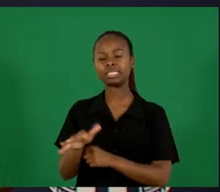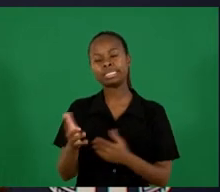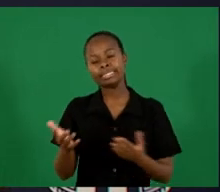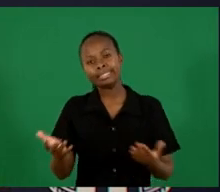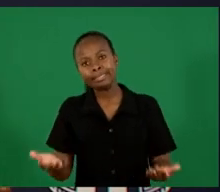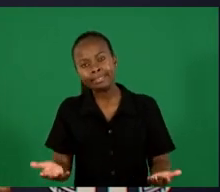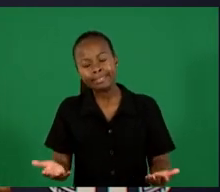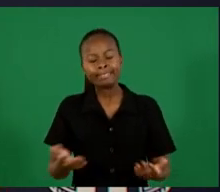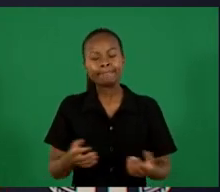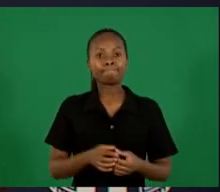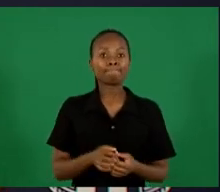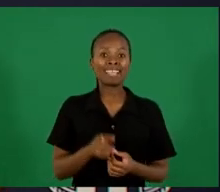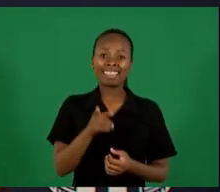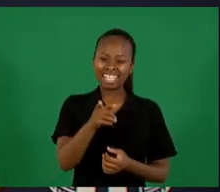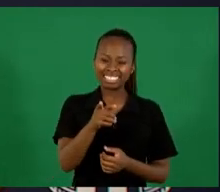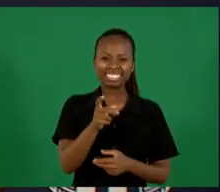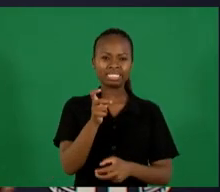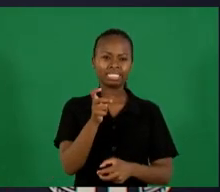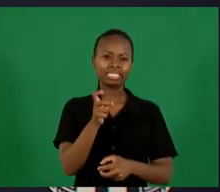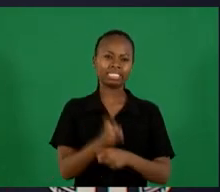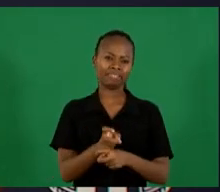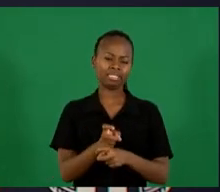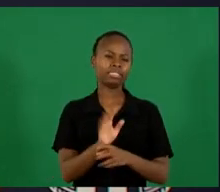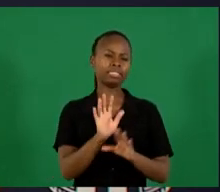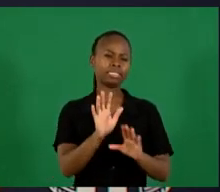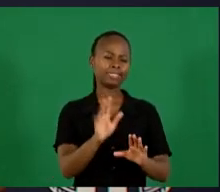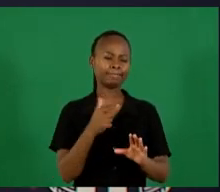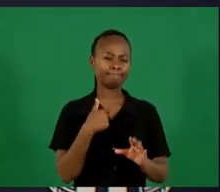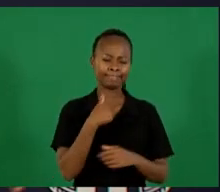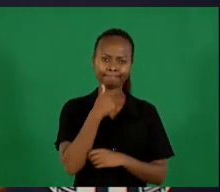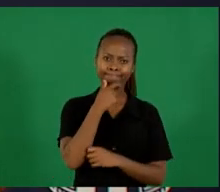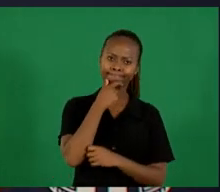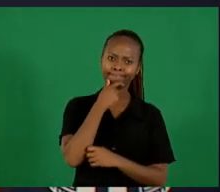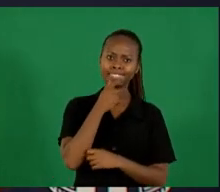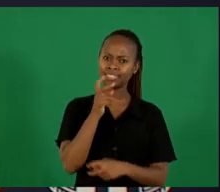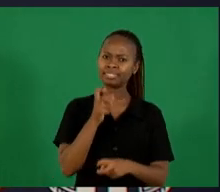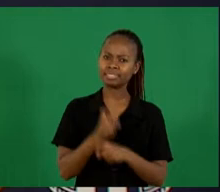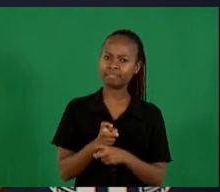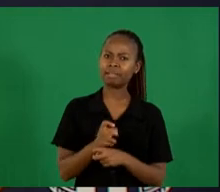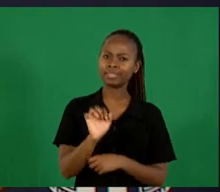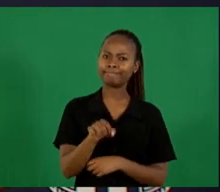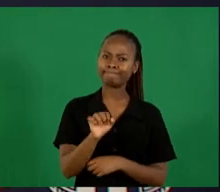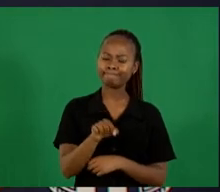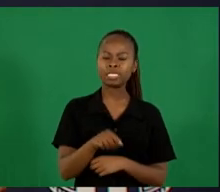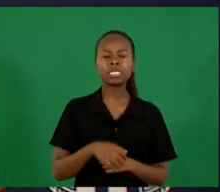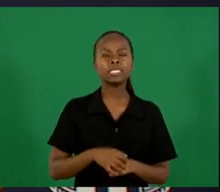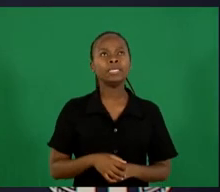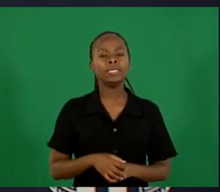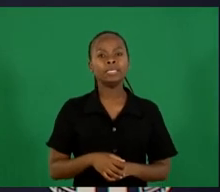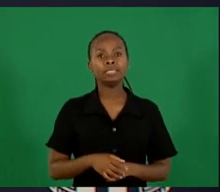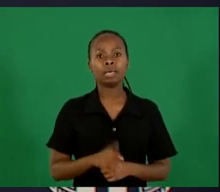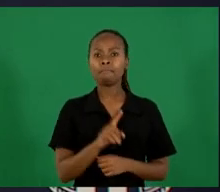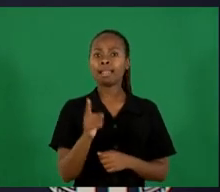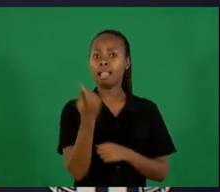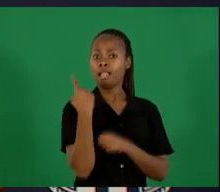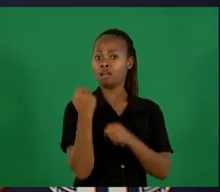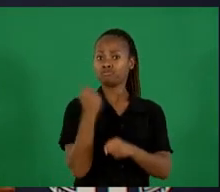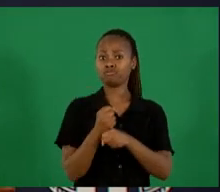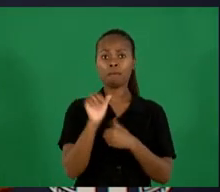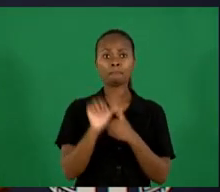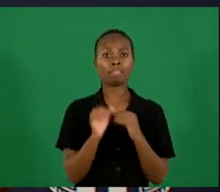It's still a difficult call to quantify exactly. But last year in